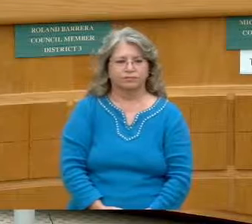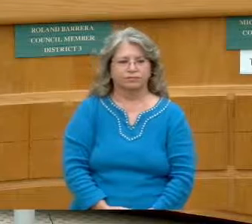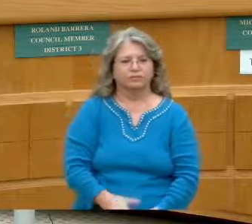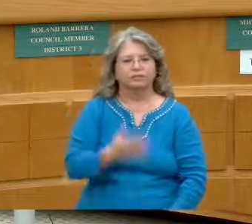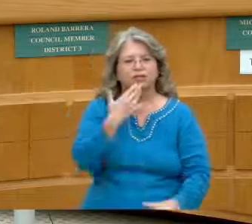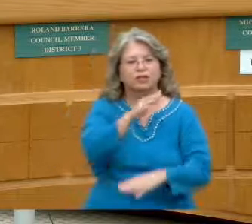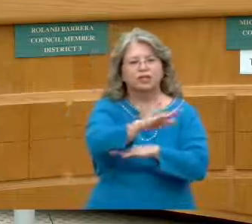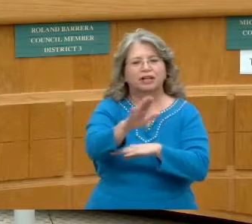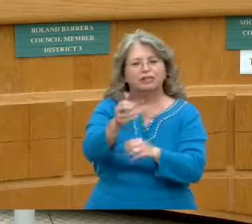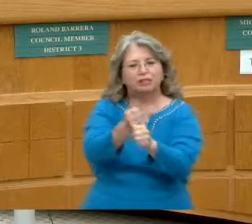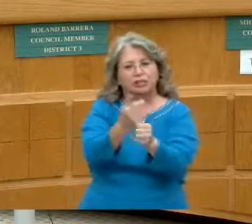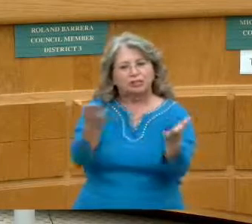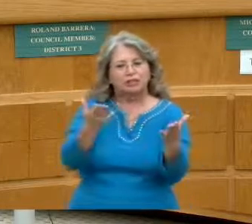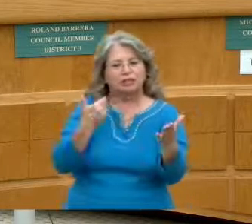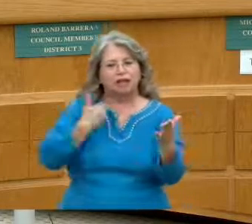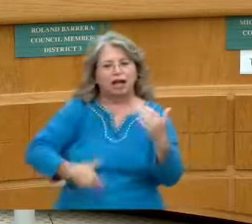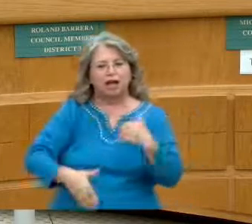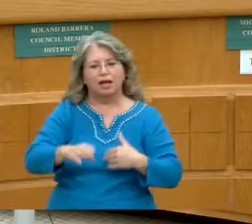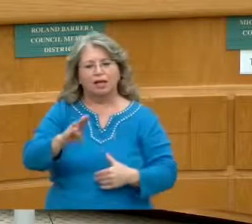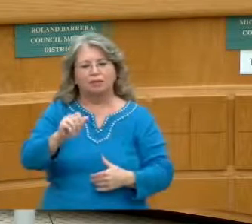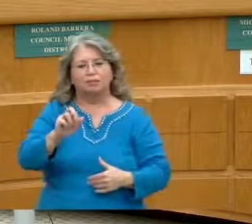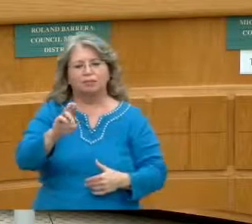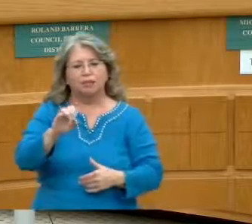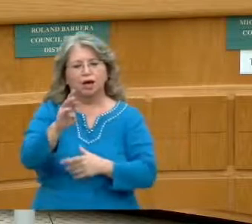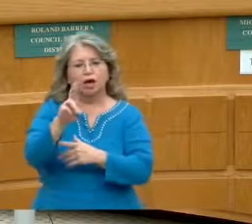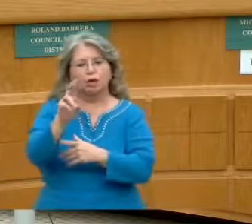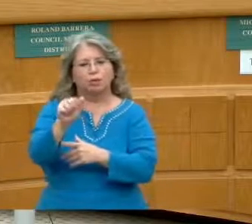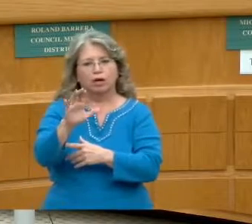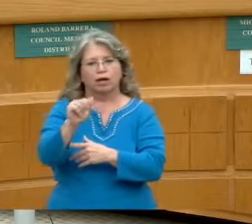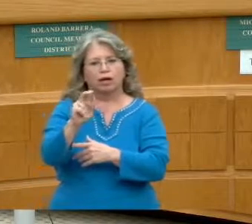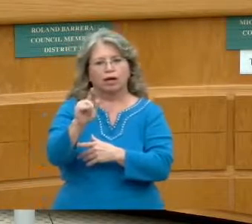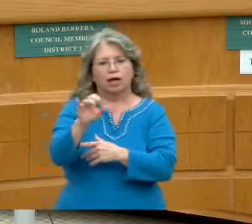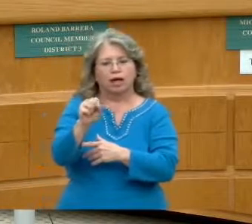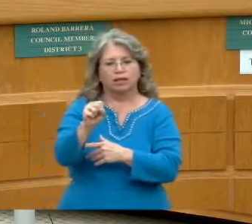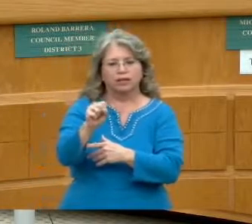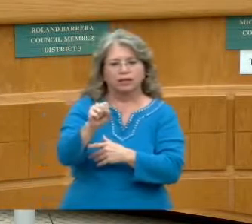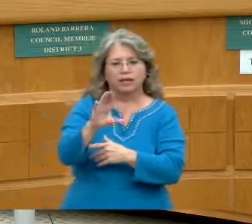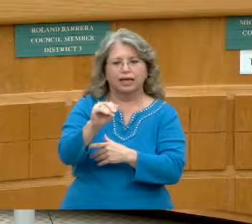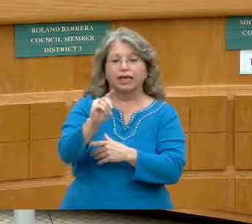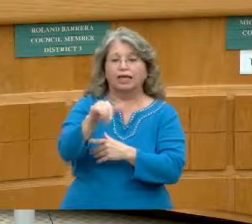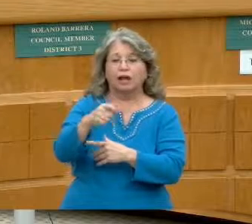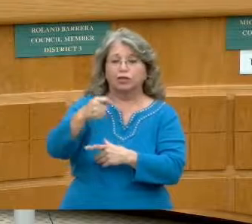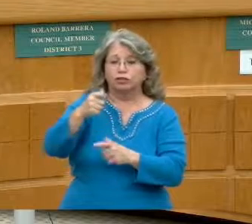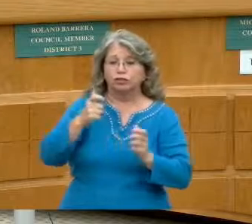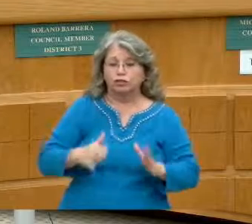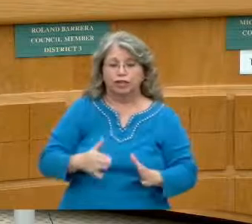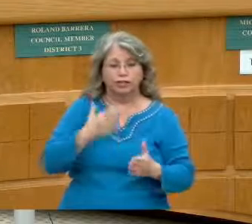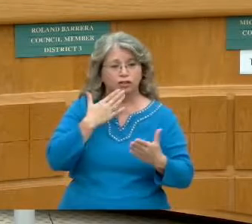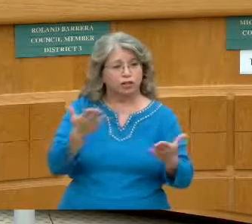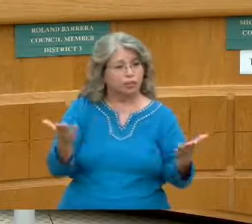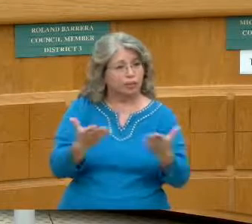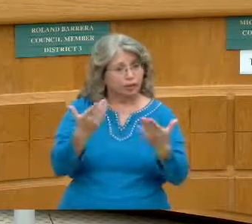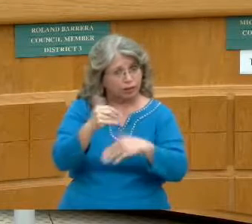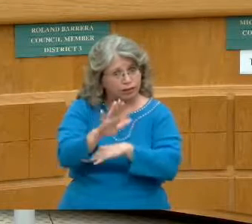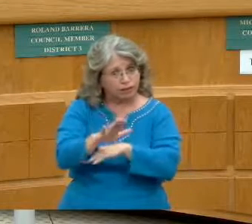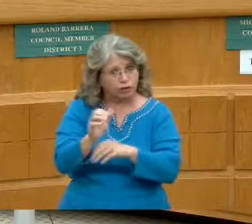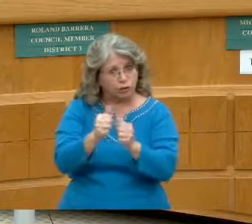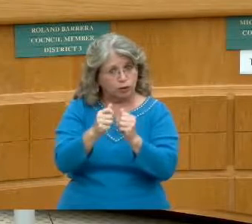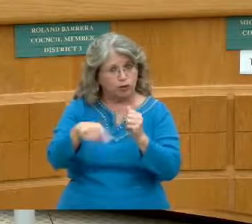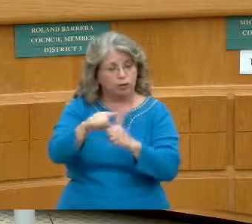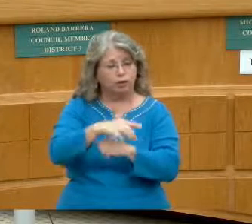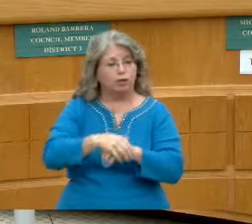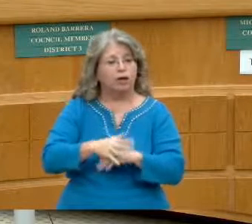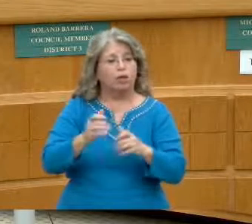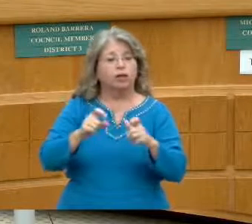Good afternoon, everyone. I'm Barbara Canales, Nueces County Judge. It's good to be with you this afternoon. And I'd like to start